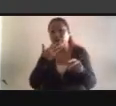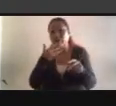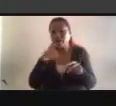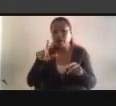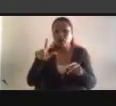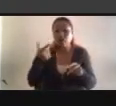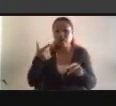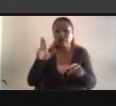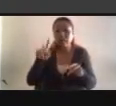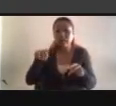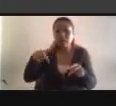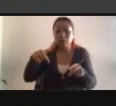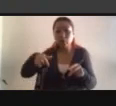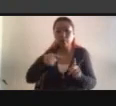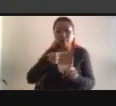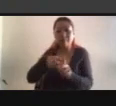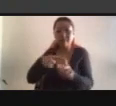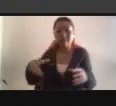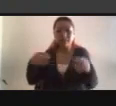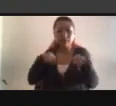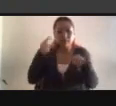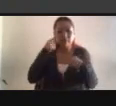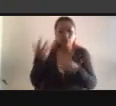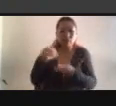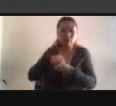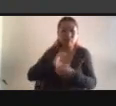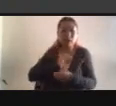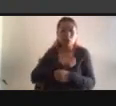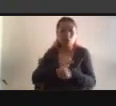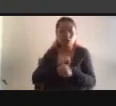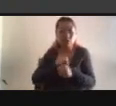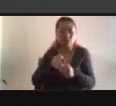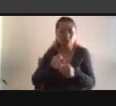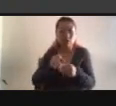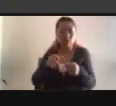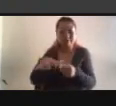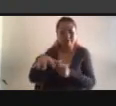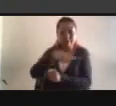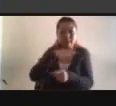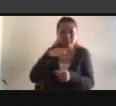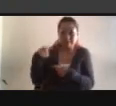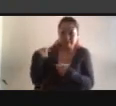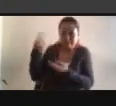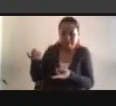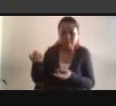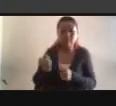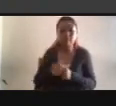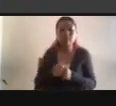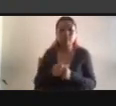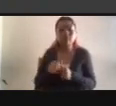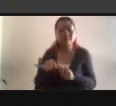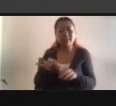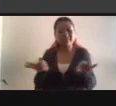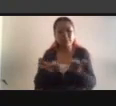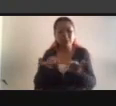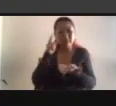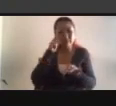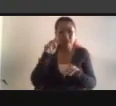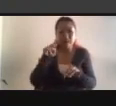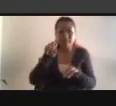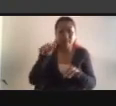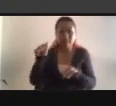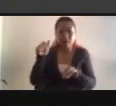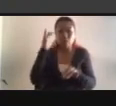plus acceptance and support in our workplace than ever before. That is so important for NASA because it's visible evidence of